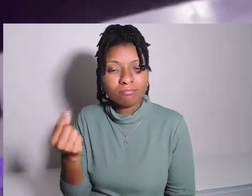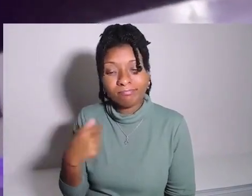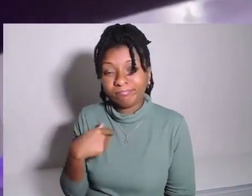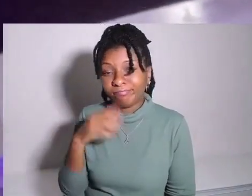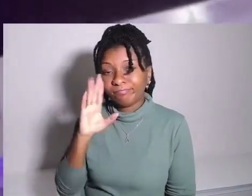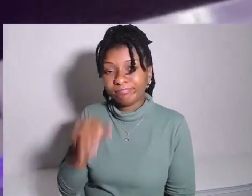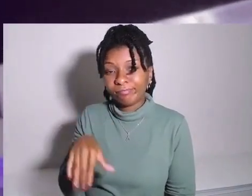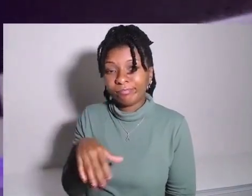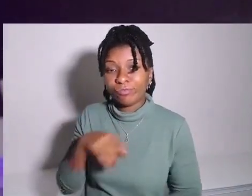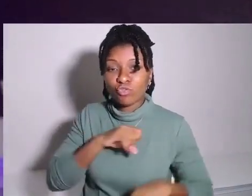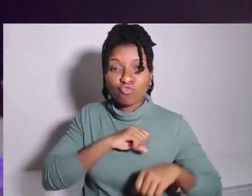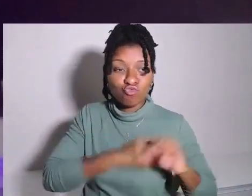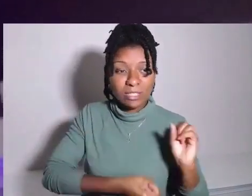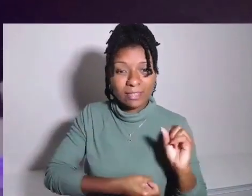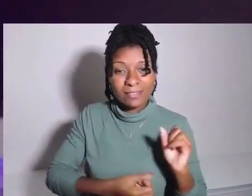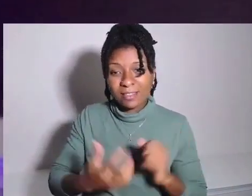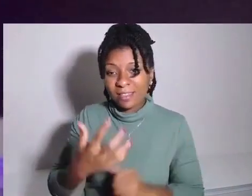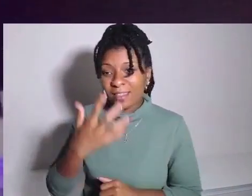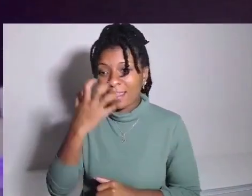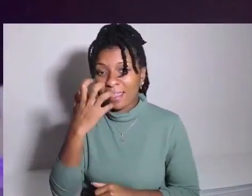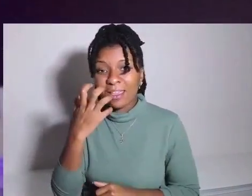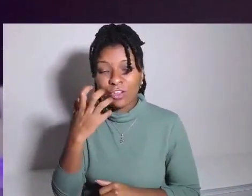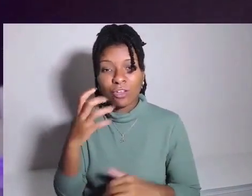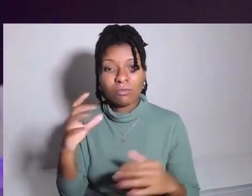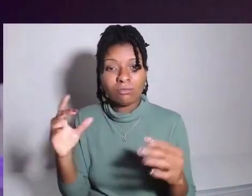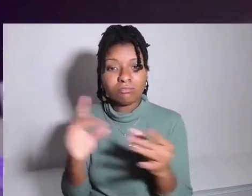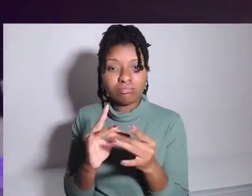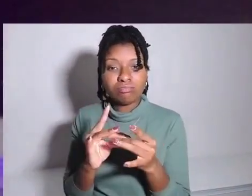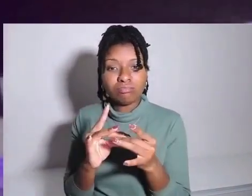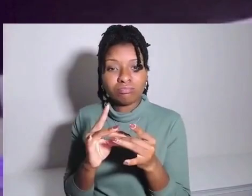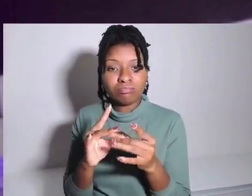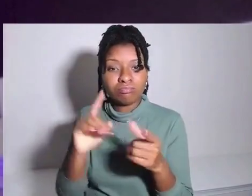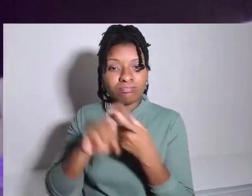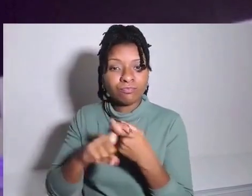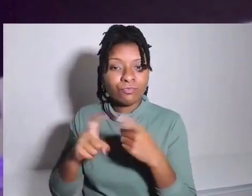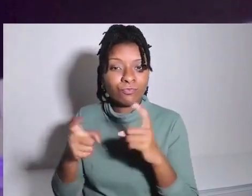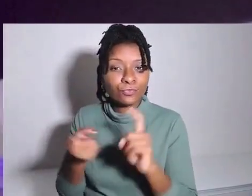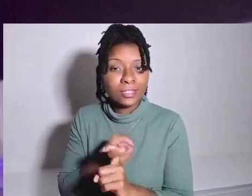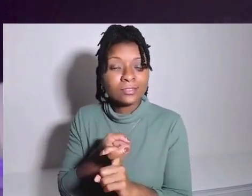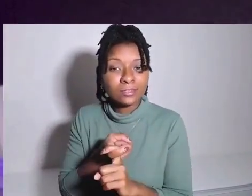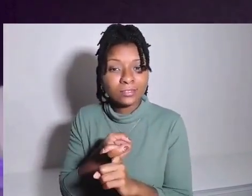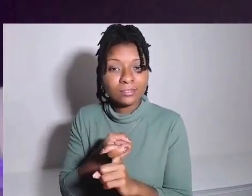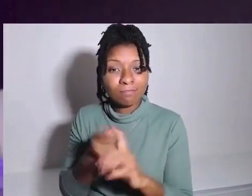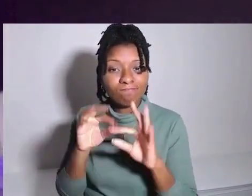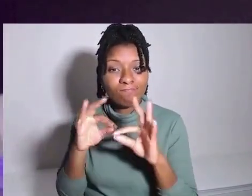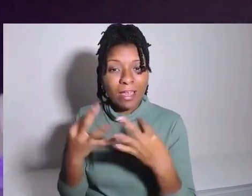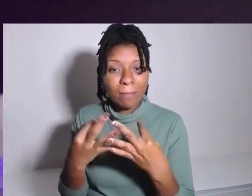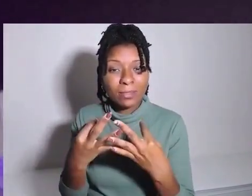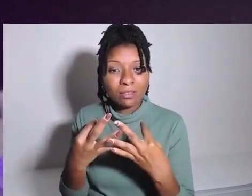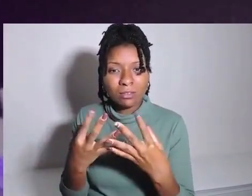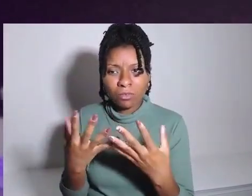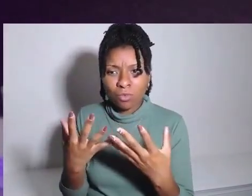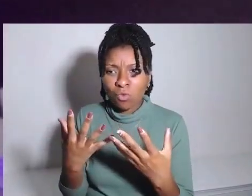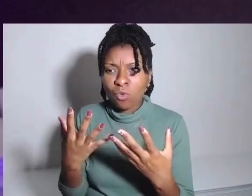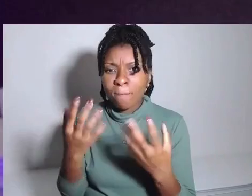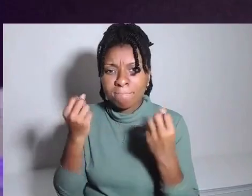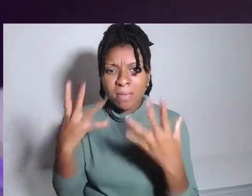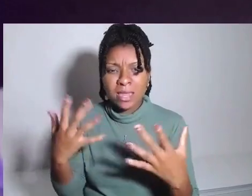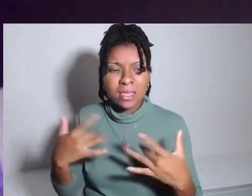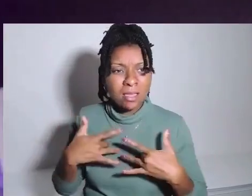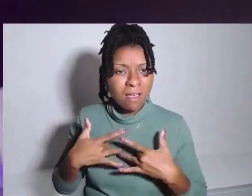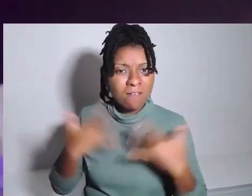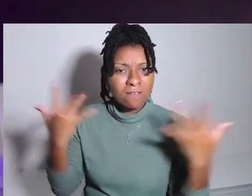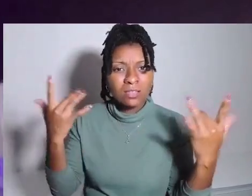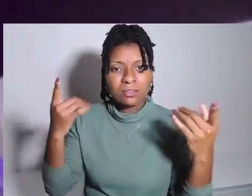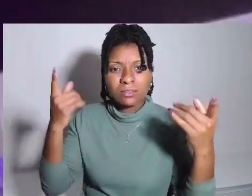are kin. They are kin. And there's plenty to be angry about. I get